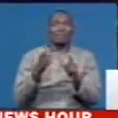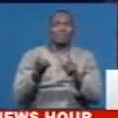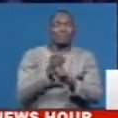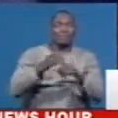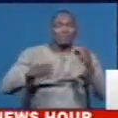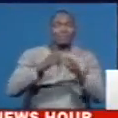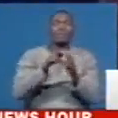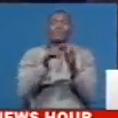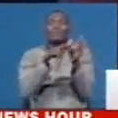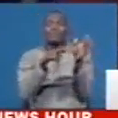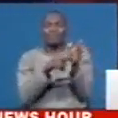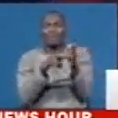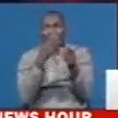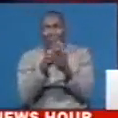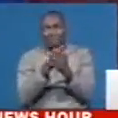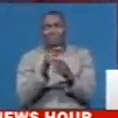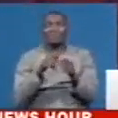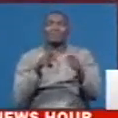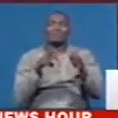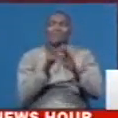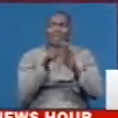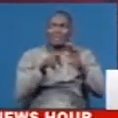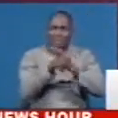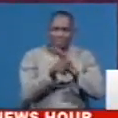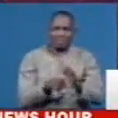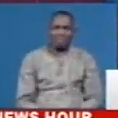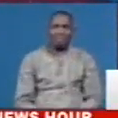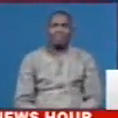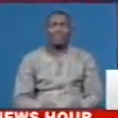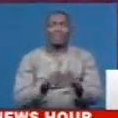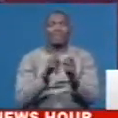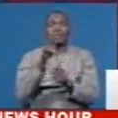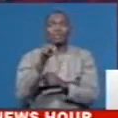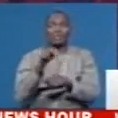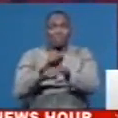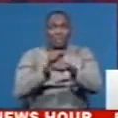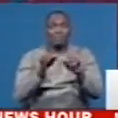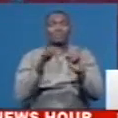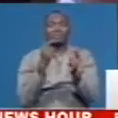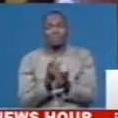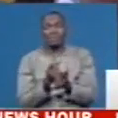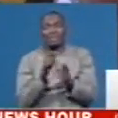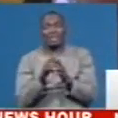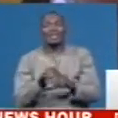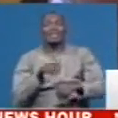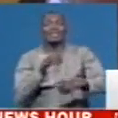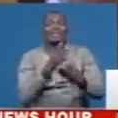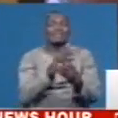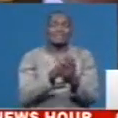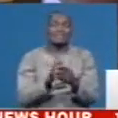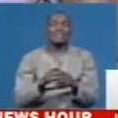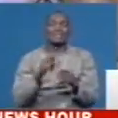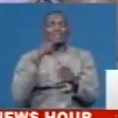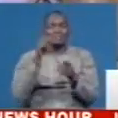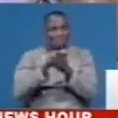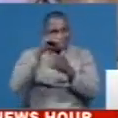case reportedly called for the death penalty for Shawkhan. The UN Working Group on Arbitrary Detentions has classified